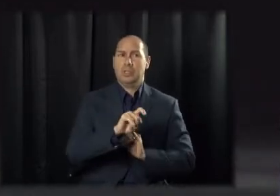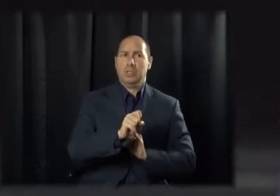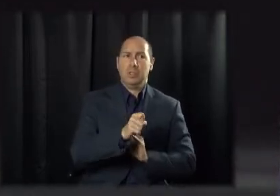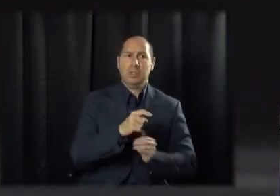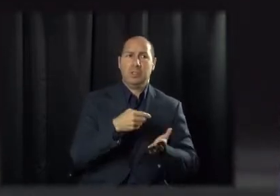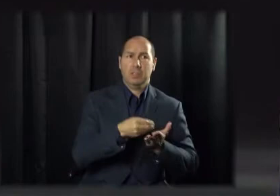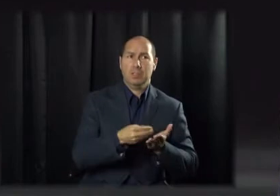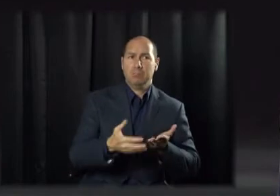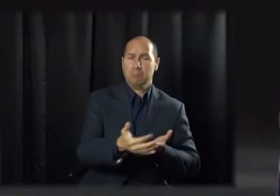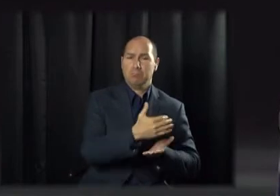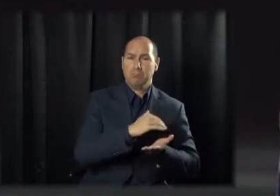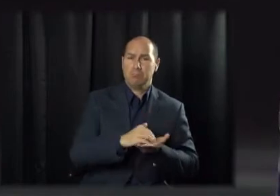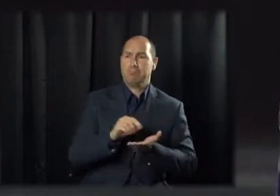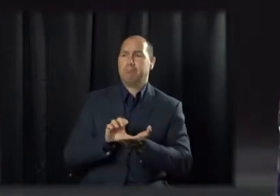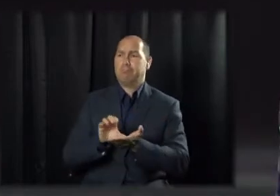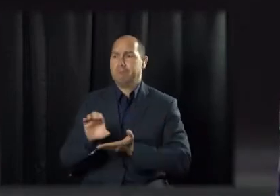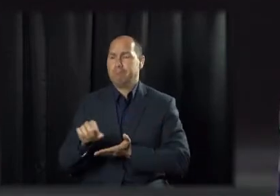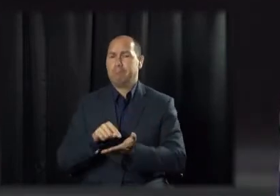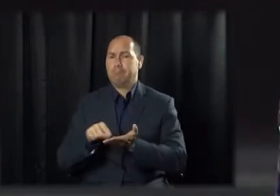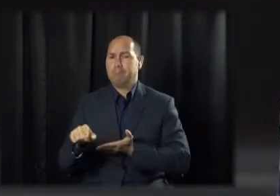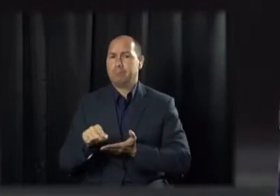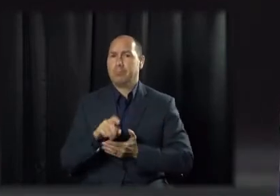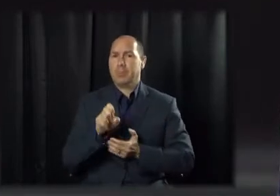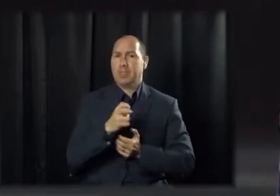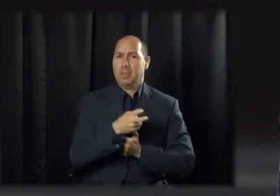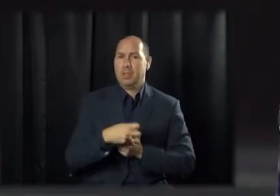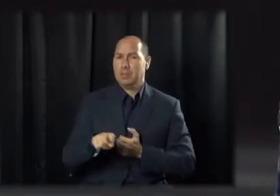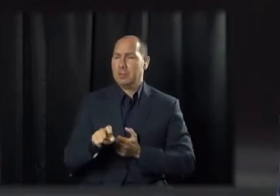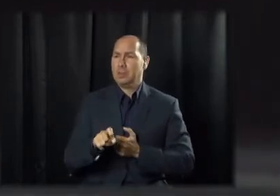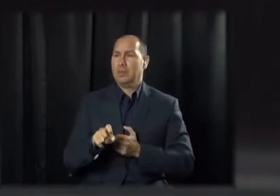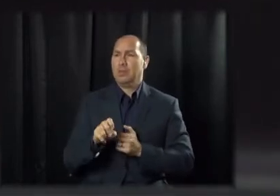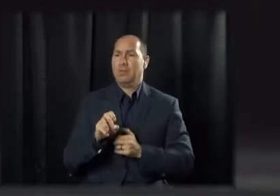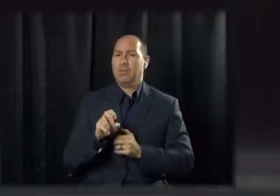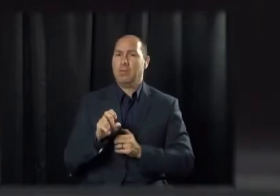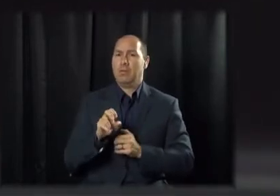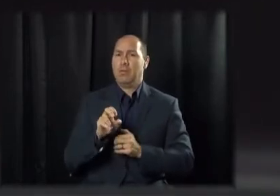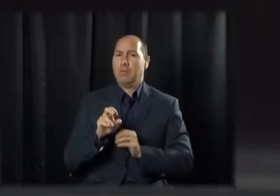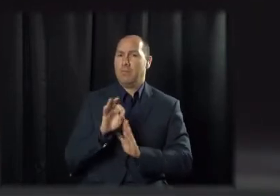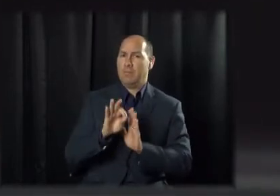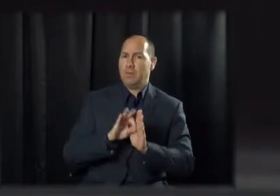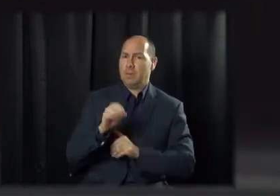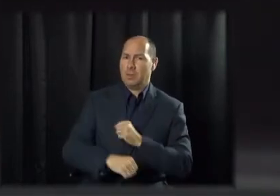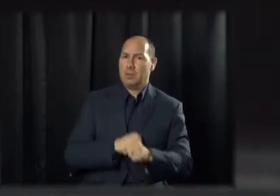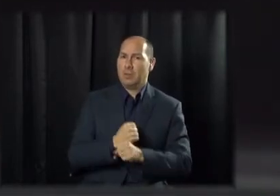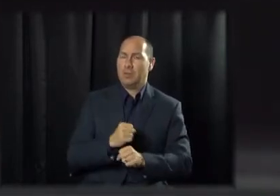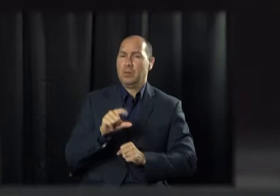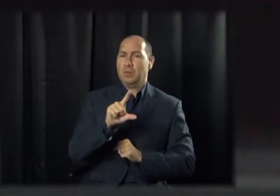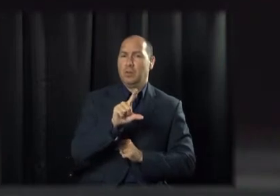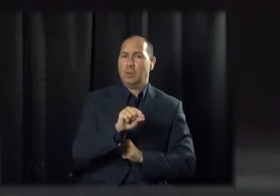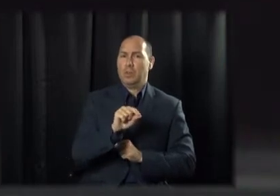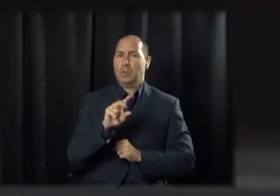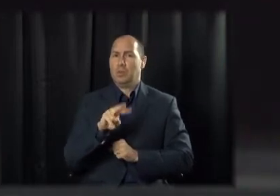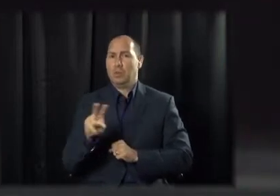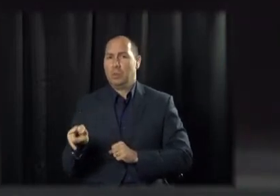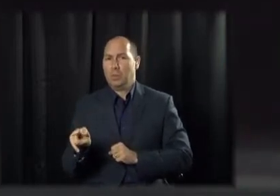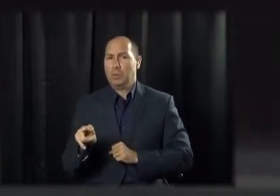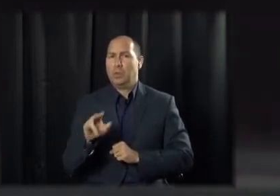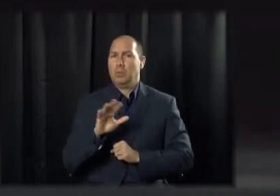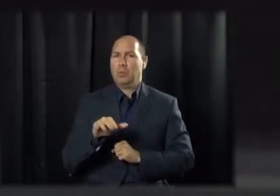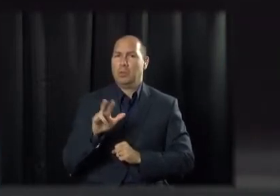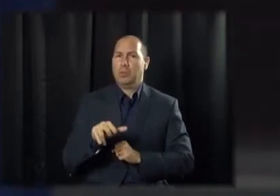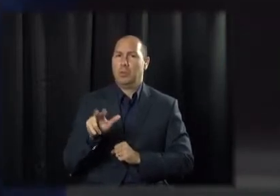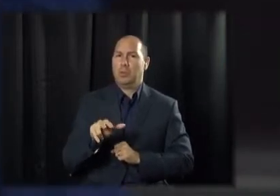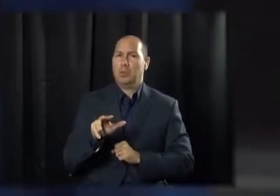sales and use tax transfer for FY 2022 amounts to $473 million, while the